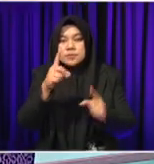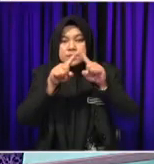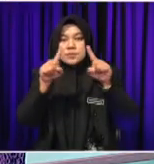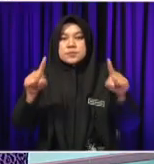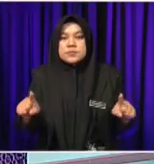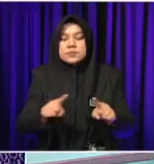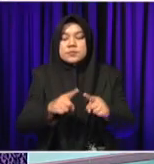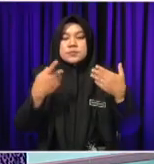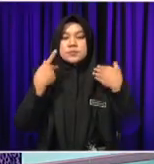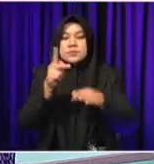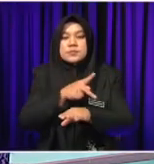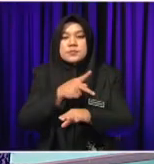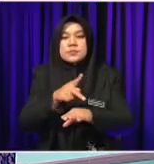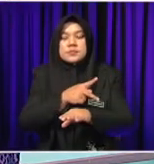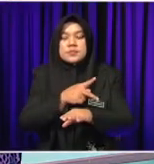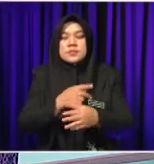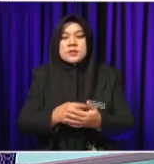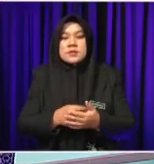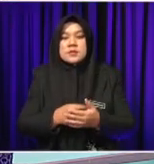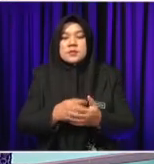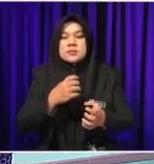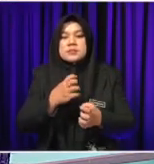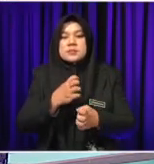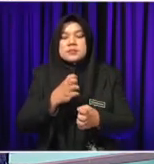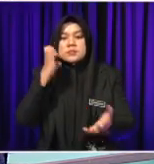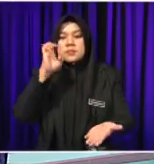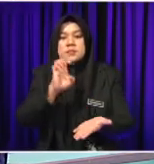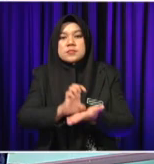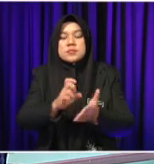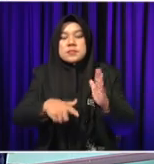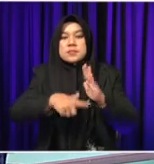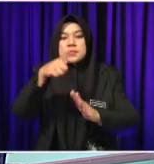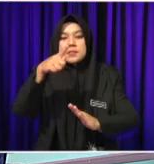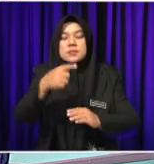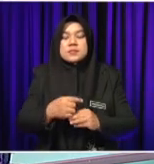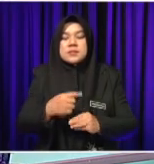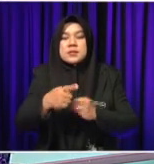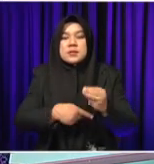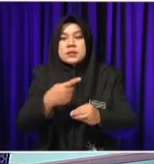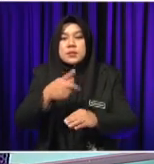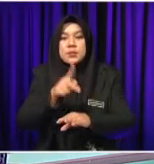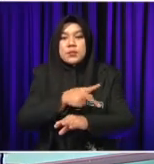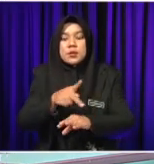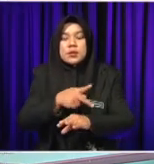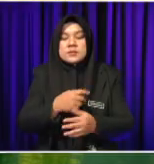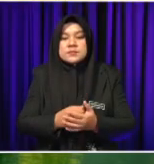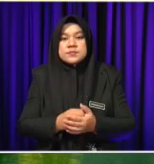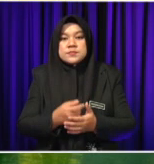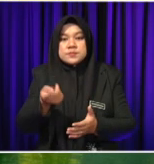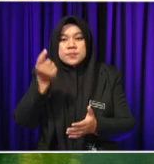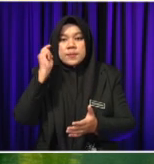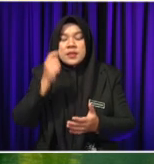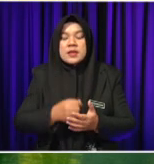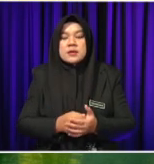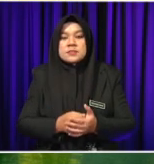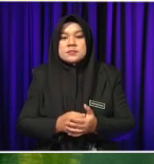have our poem here and let's explore more about the poetic terms that I've mentioned earlier. Mm-hmm. And of course, as I mentioned earlier, Shafika,